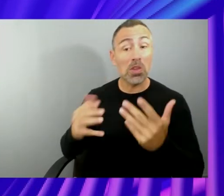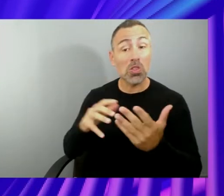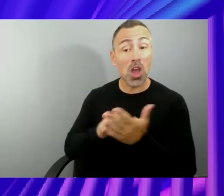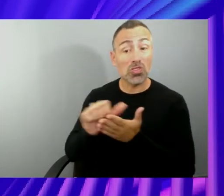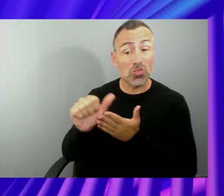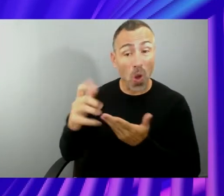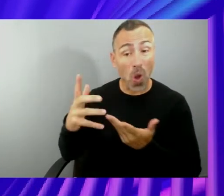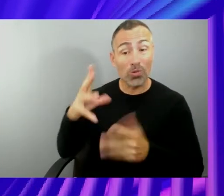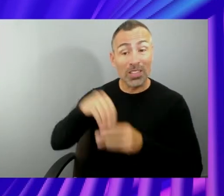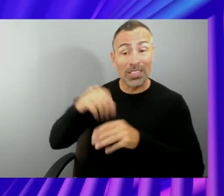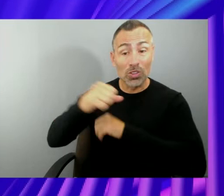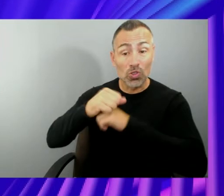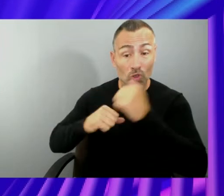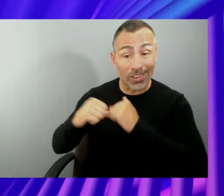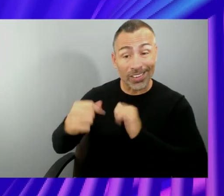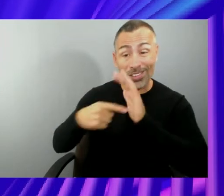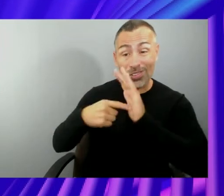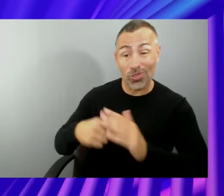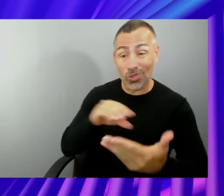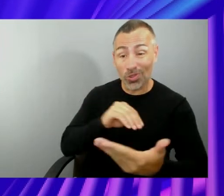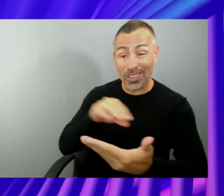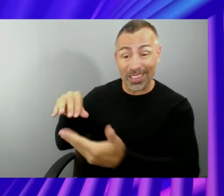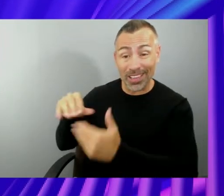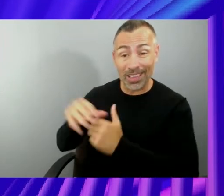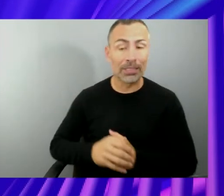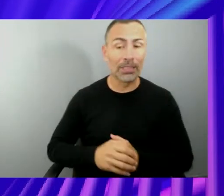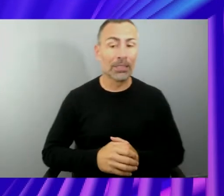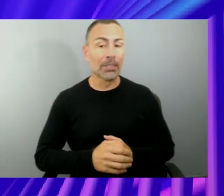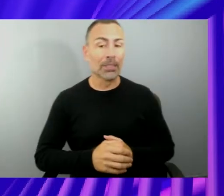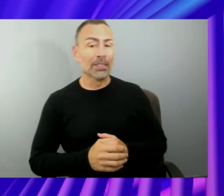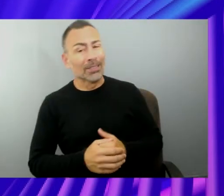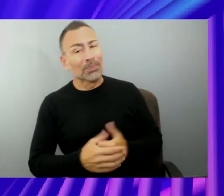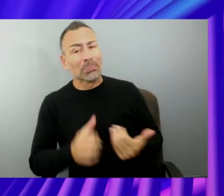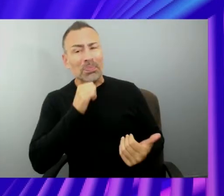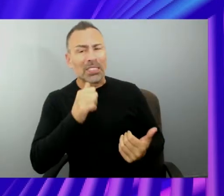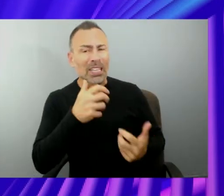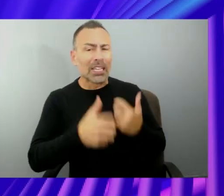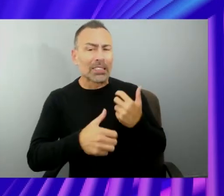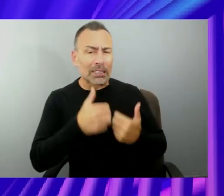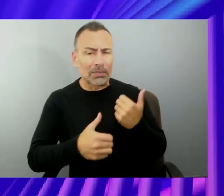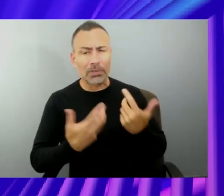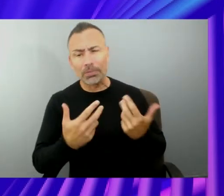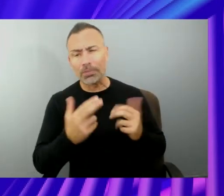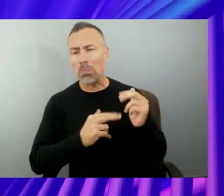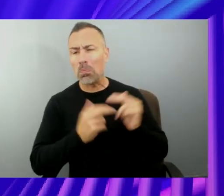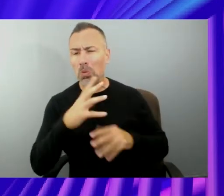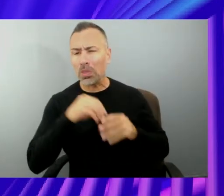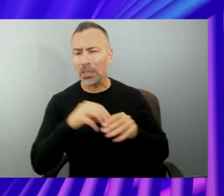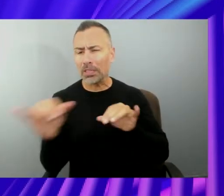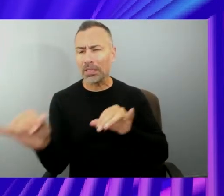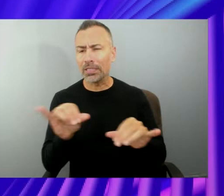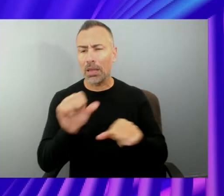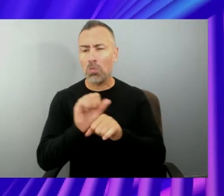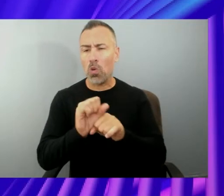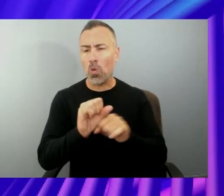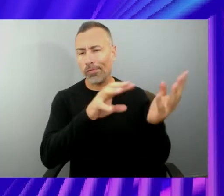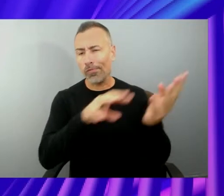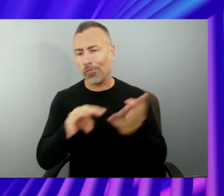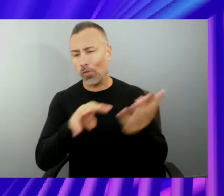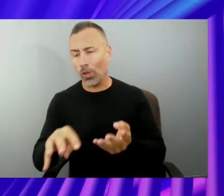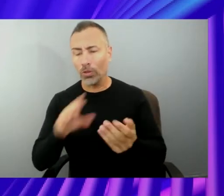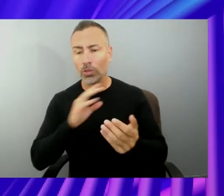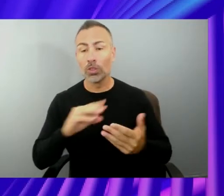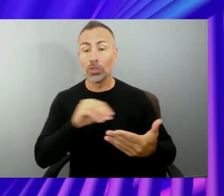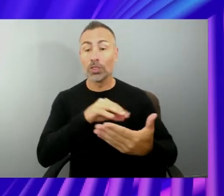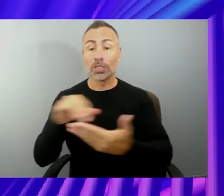if that's too difficult in the It's not too difficult. It's built in the same workflow. So the scans are being initiated through the pull request